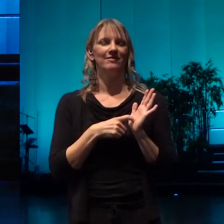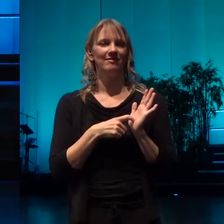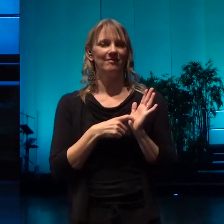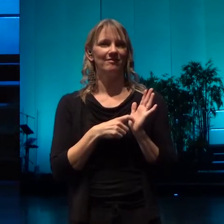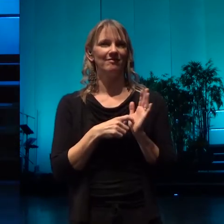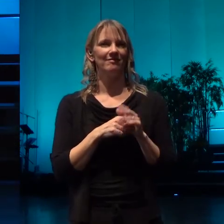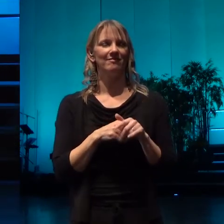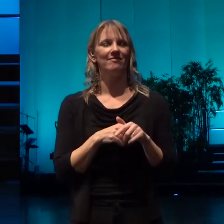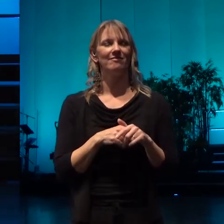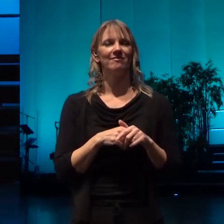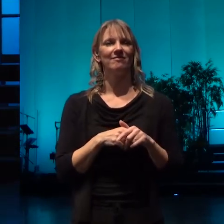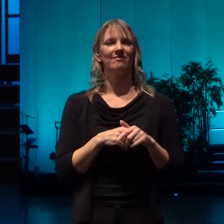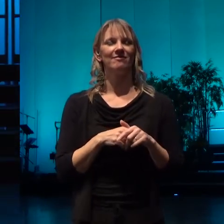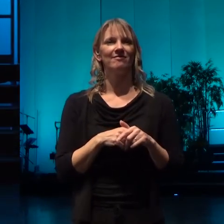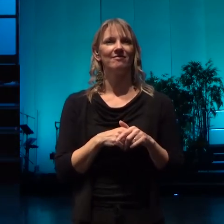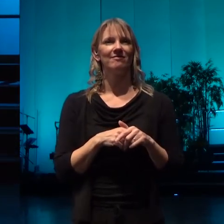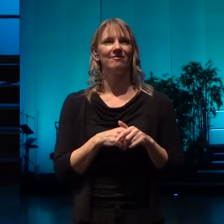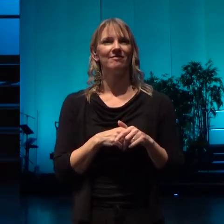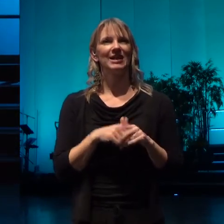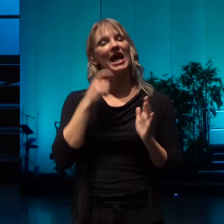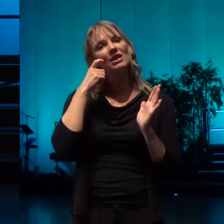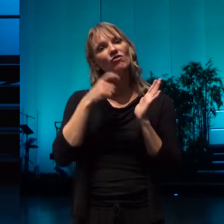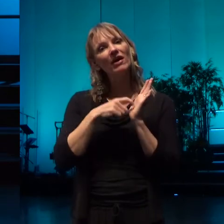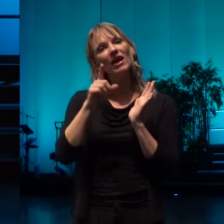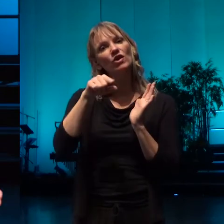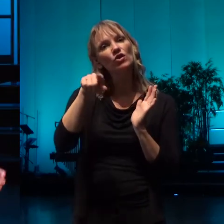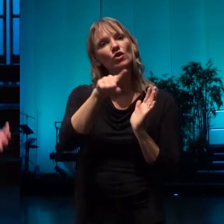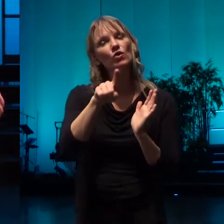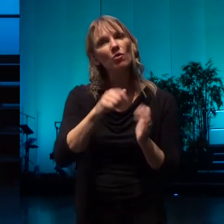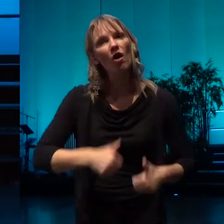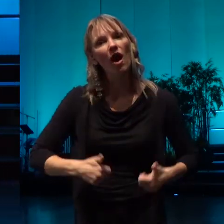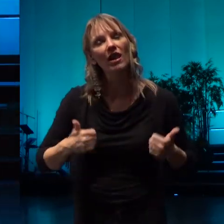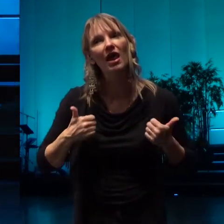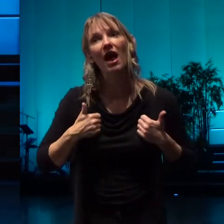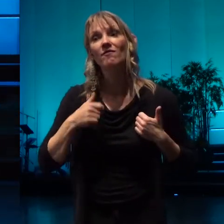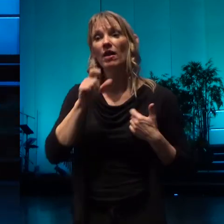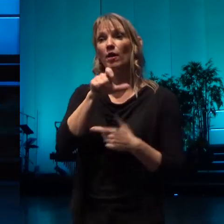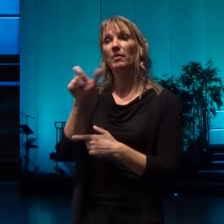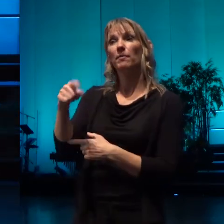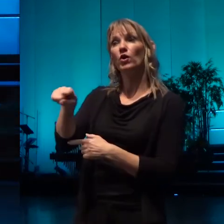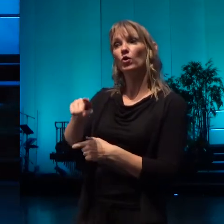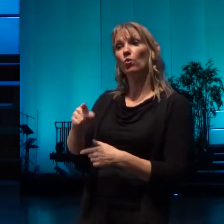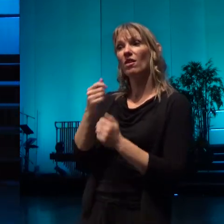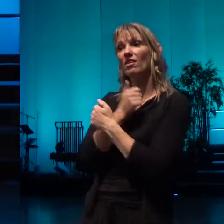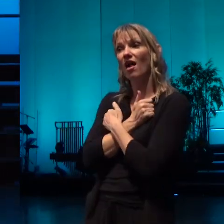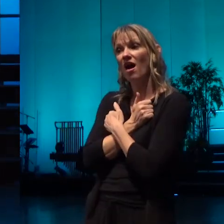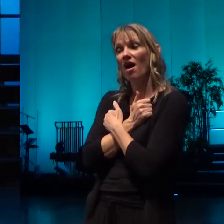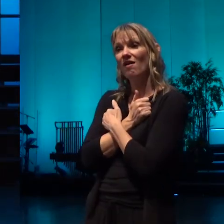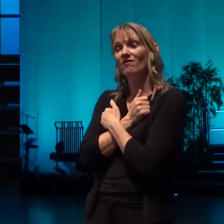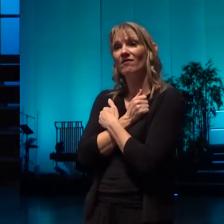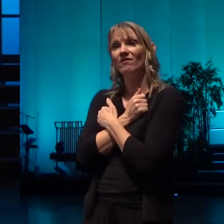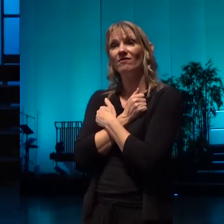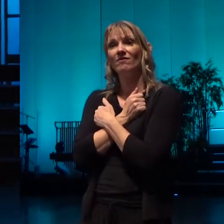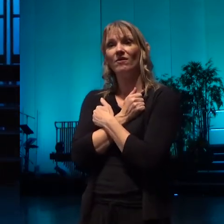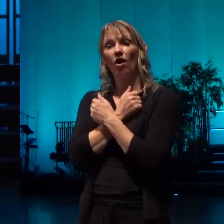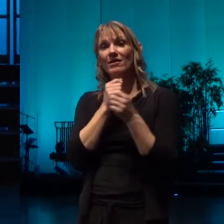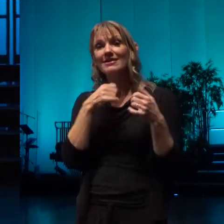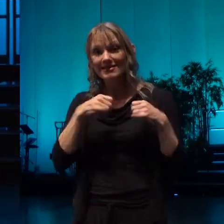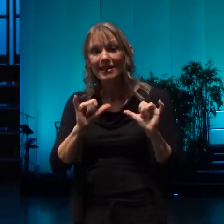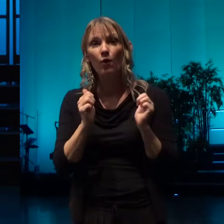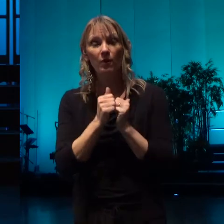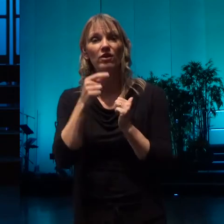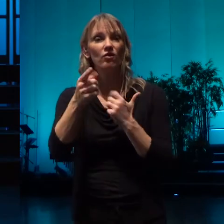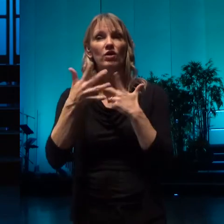It's the recognition that you're alive and the people that you love, whether they're here with us or not in form, are with you too.